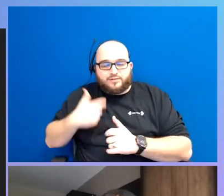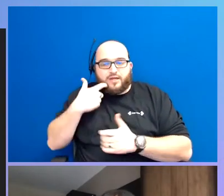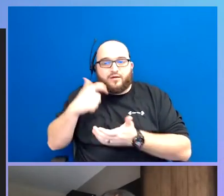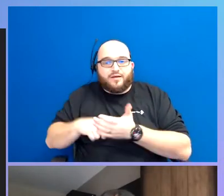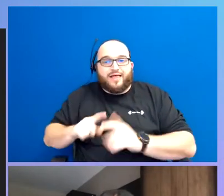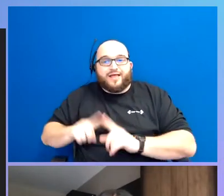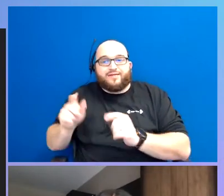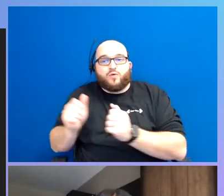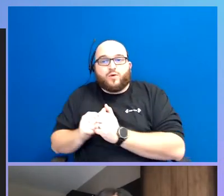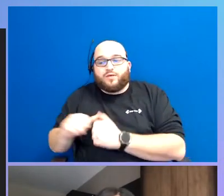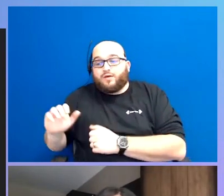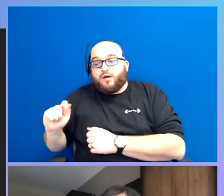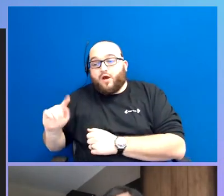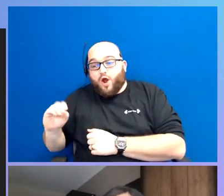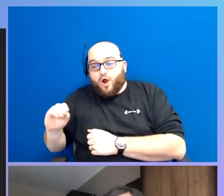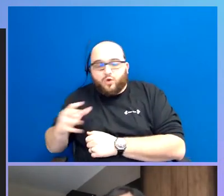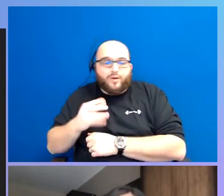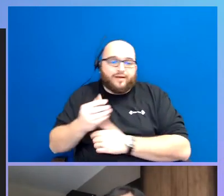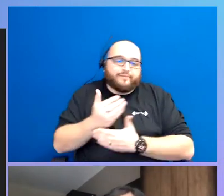automated and manual testing as well.